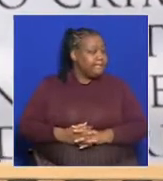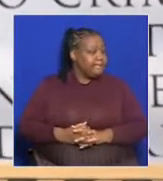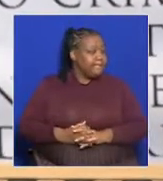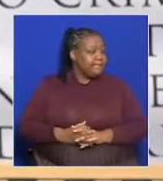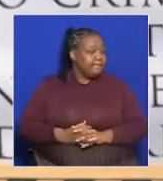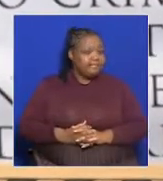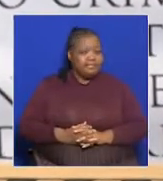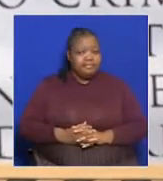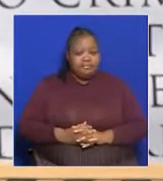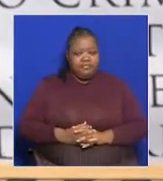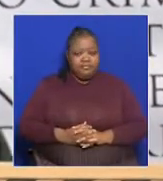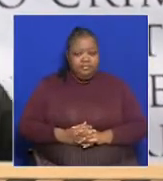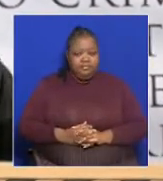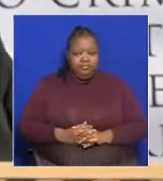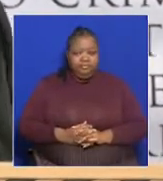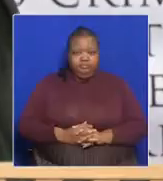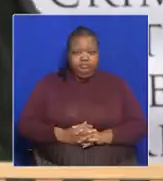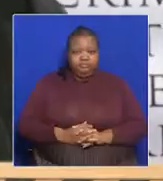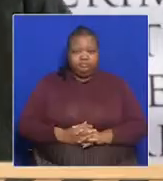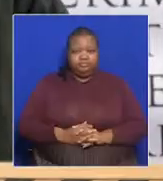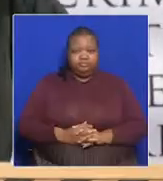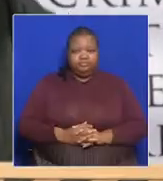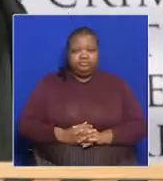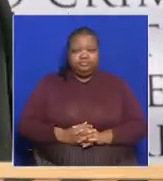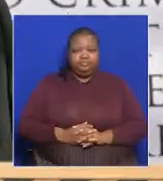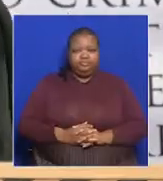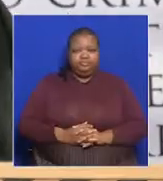Do you know what that document is?